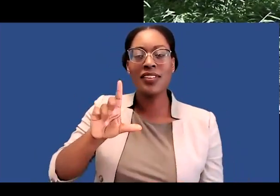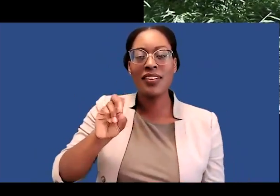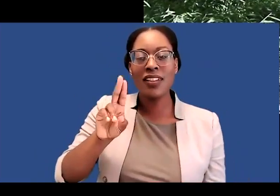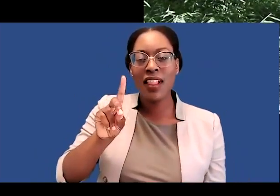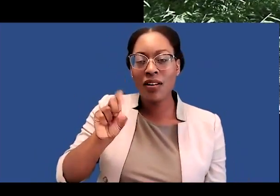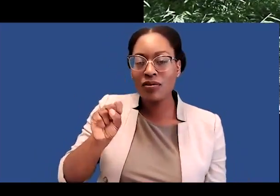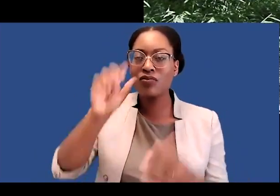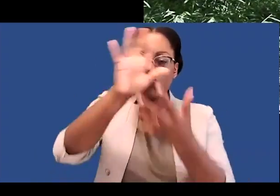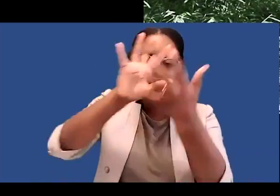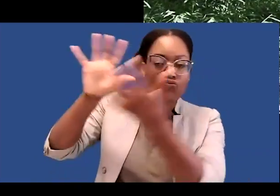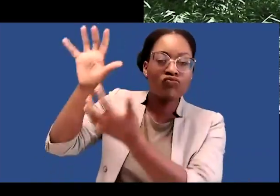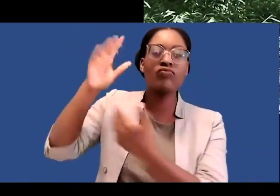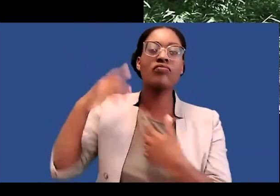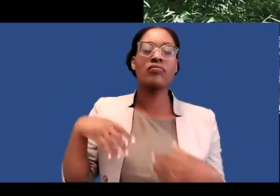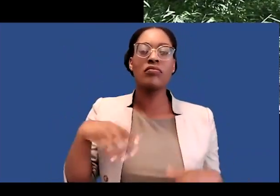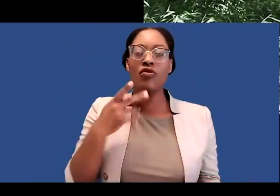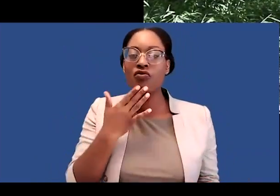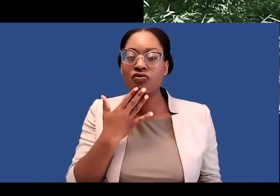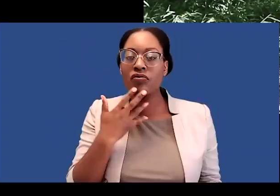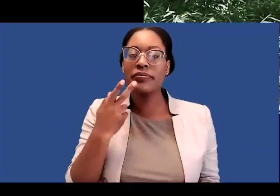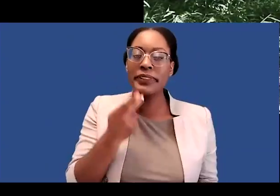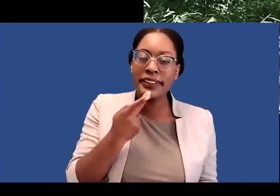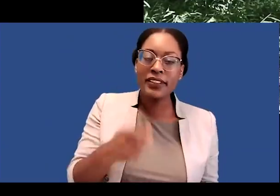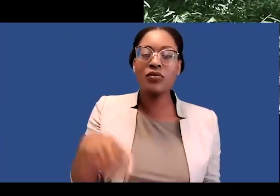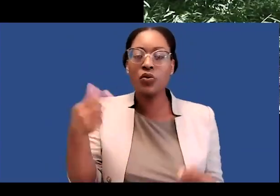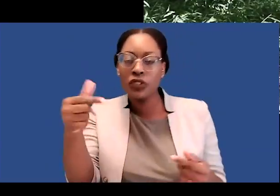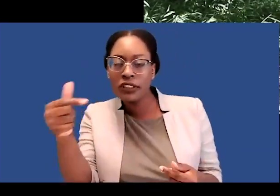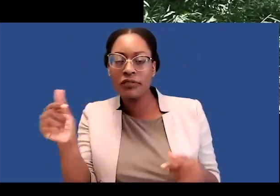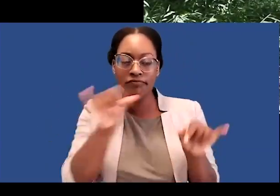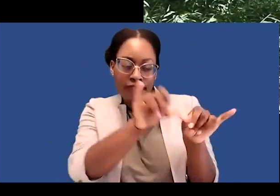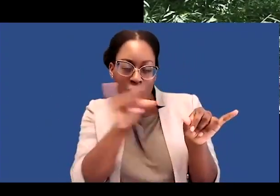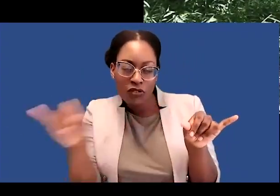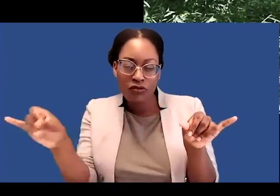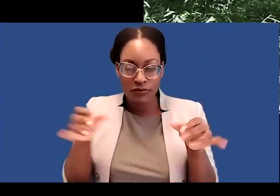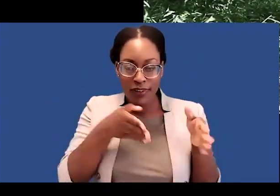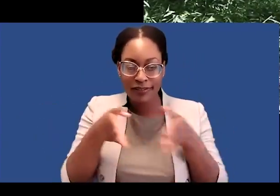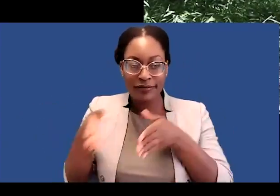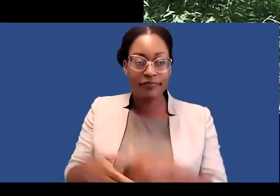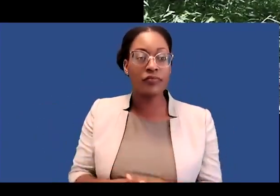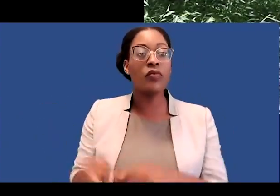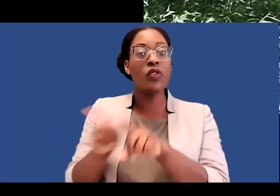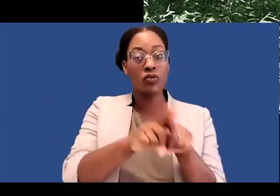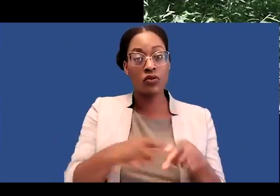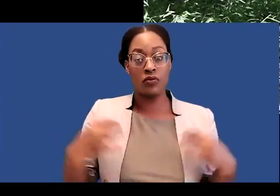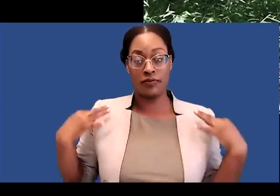pinks, purples, and greens. I'm also wearing a neon pink long sleeve athletic top with a mesh